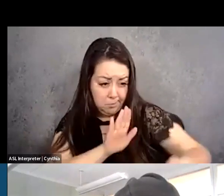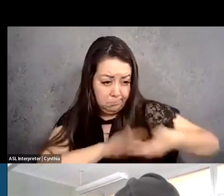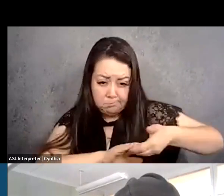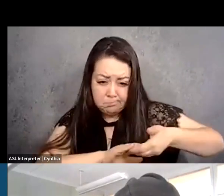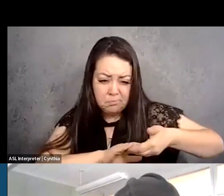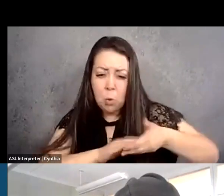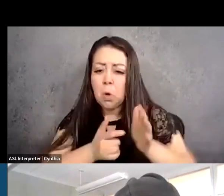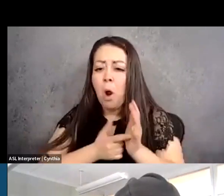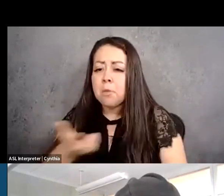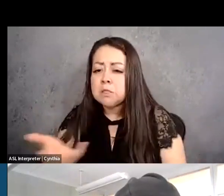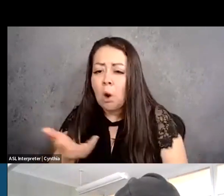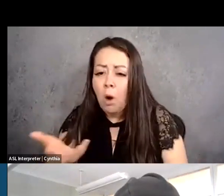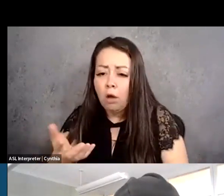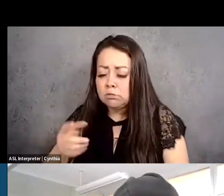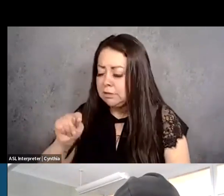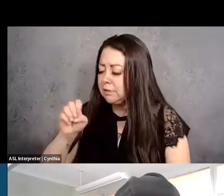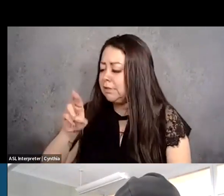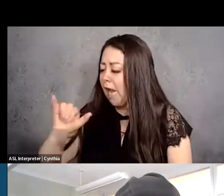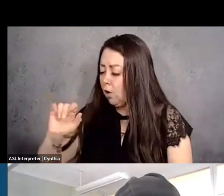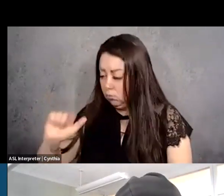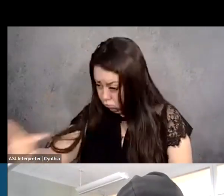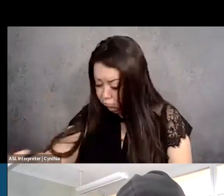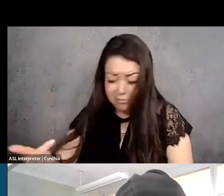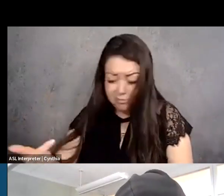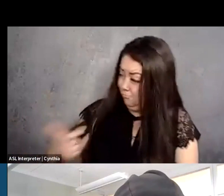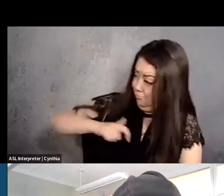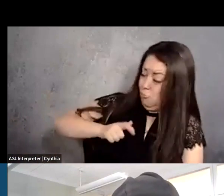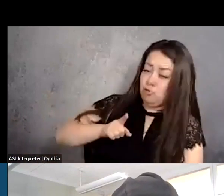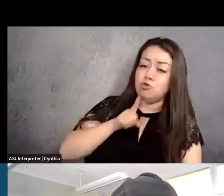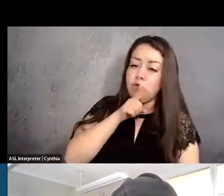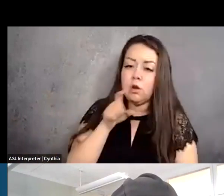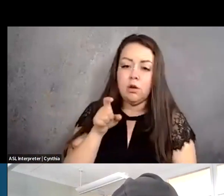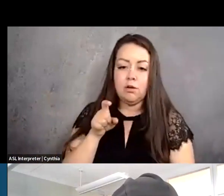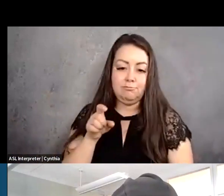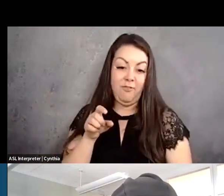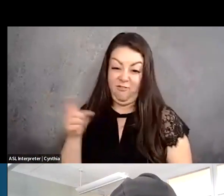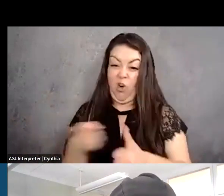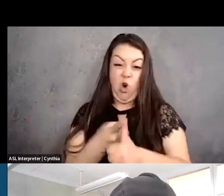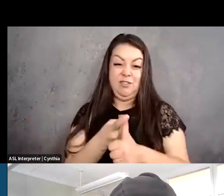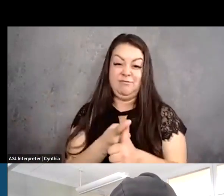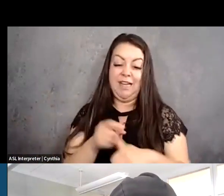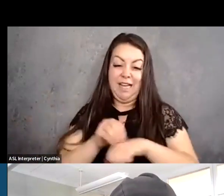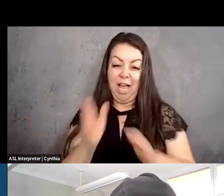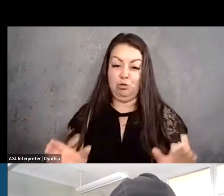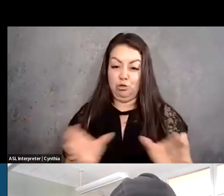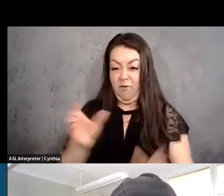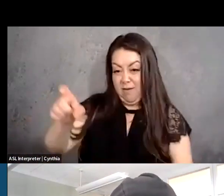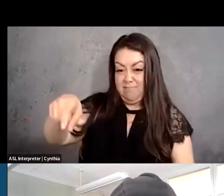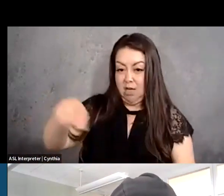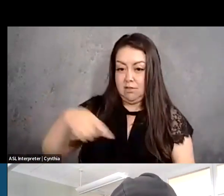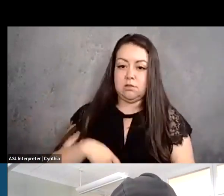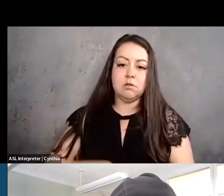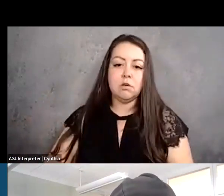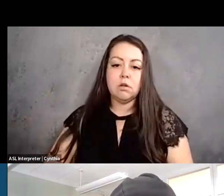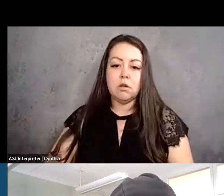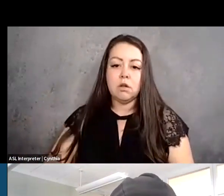you want to start us off with that one? Sure. Well, first they have to have a certified counselor. We don't actively recruit, but